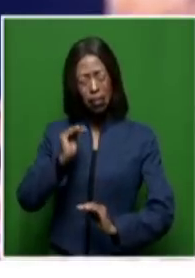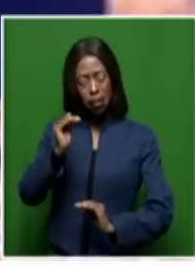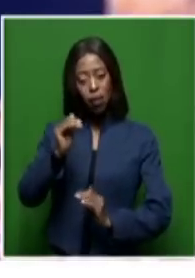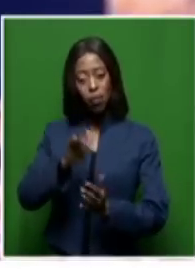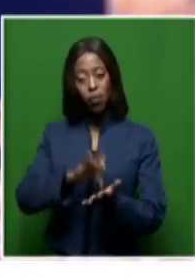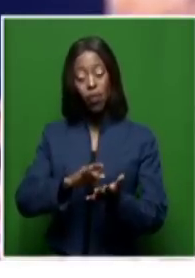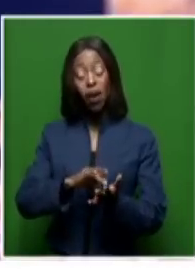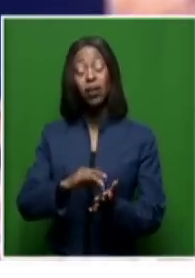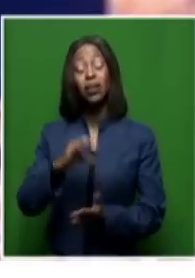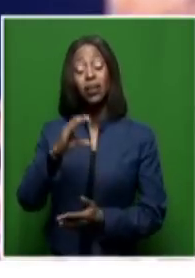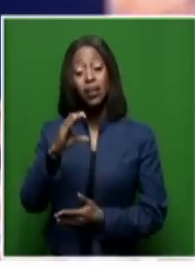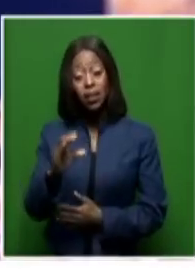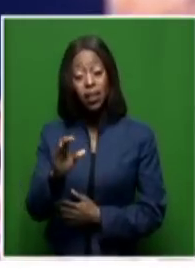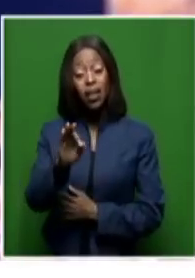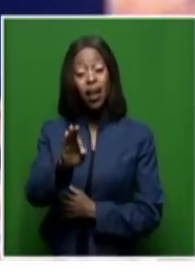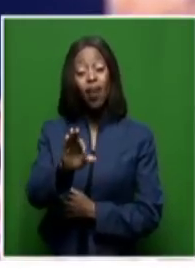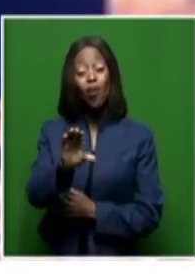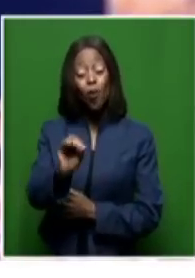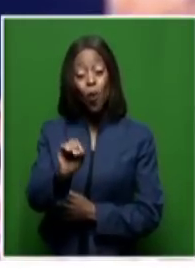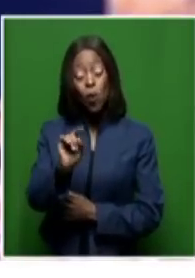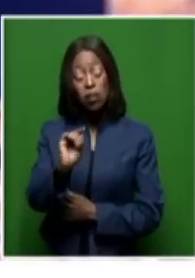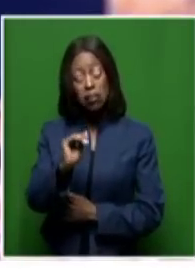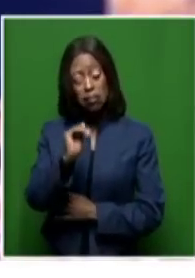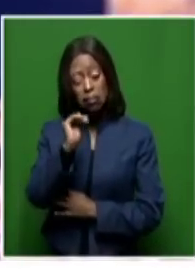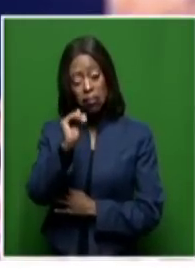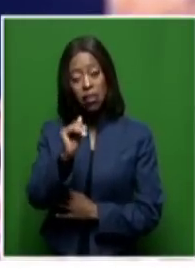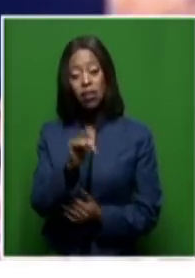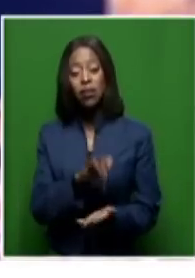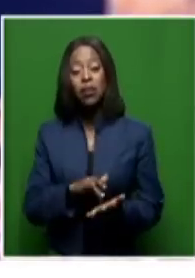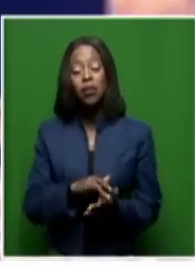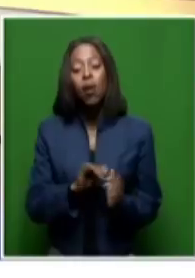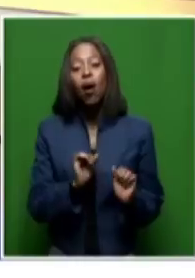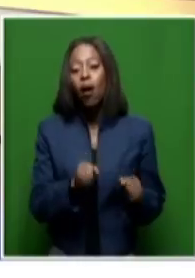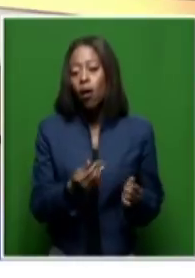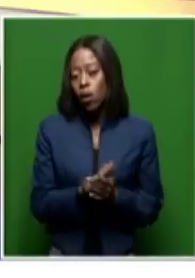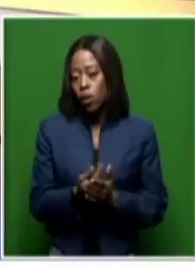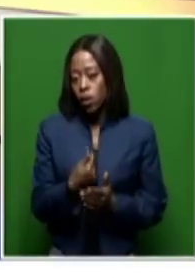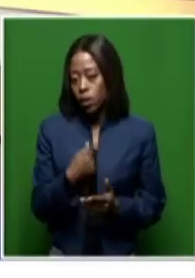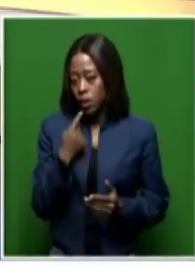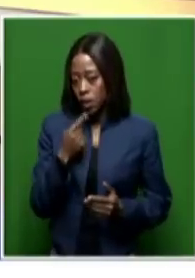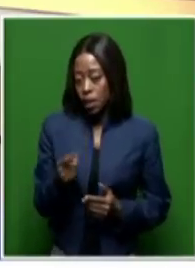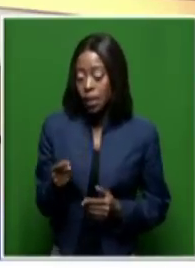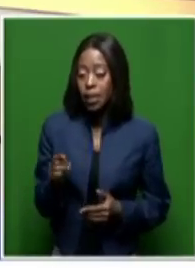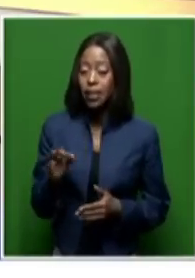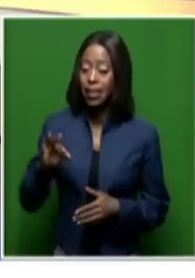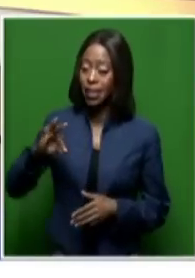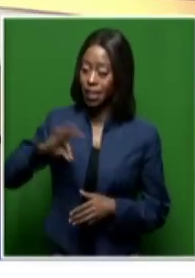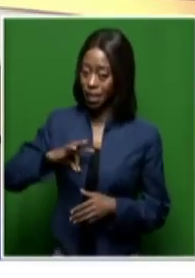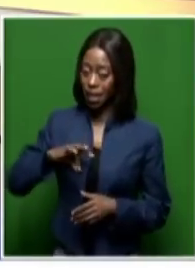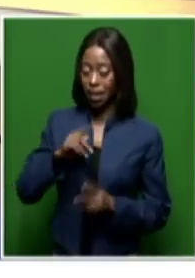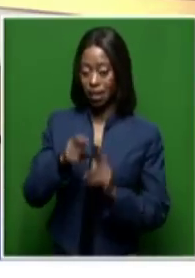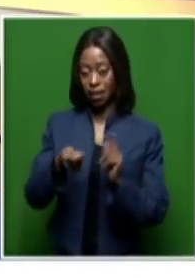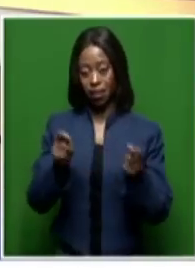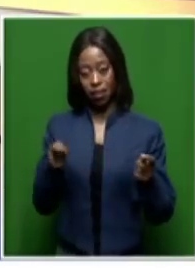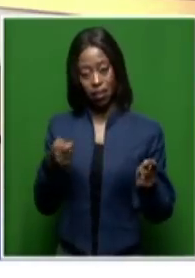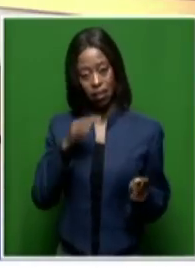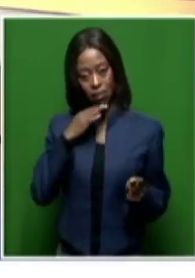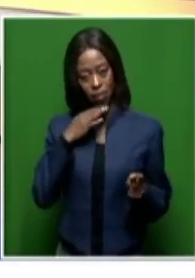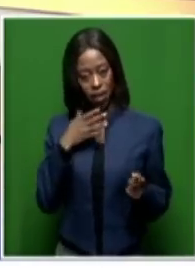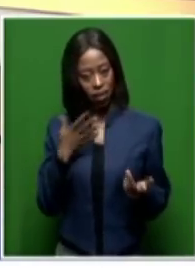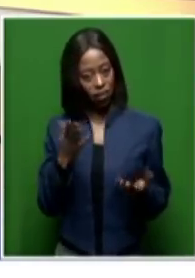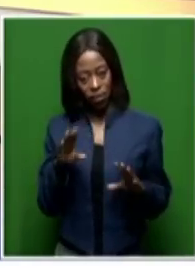chief financial officer. But you'll agree with me. You'll agree with me. The fact that salaries are paid means that that